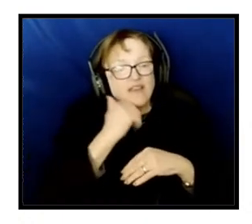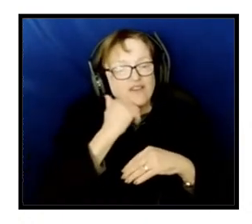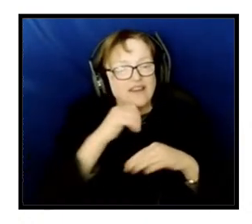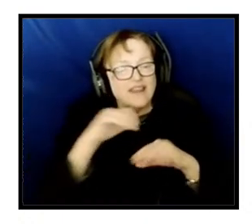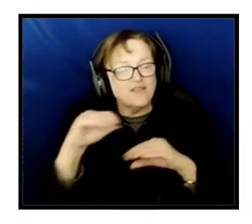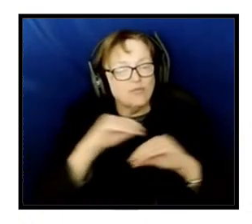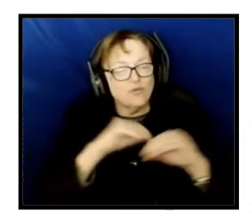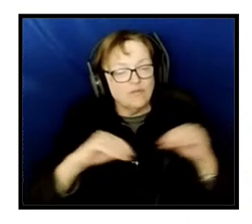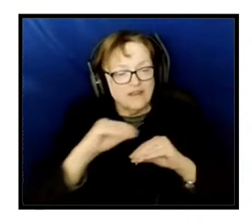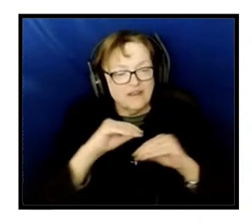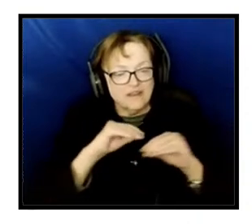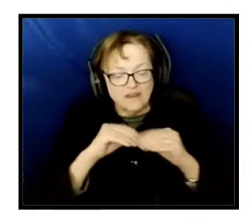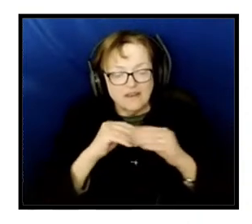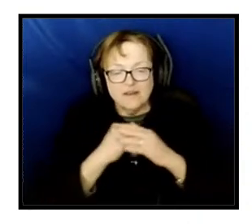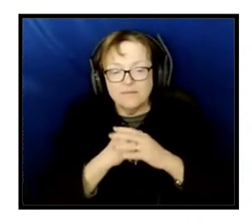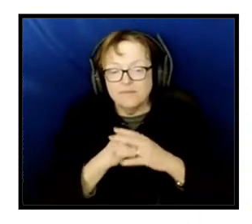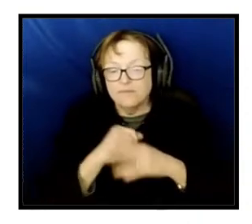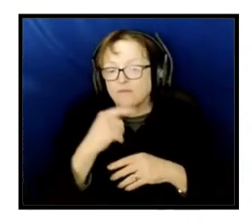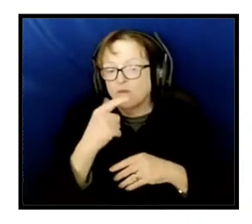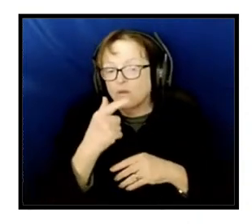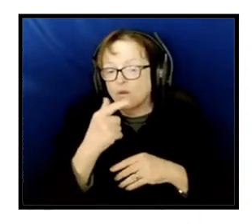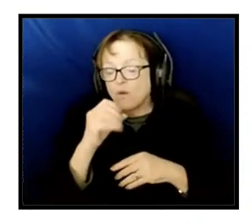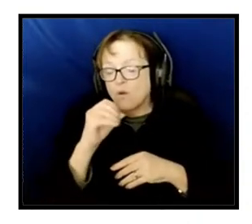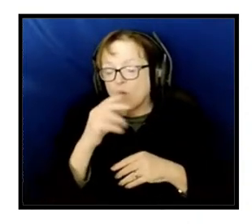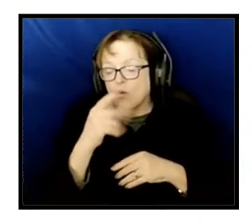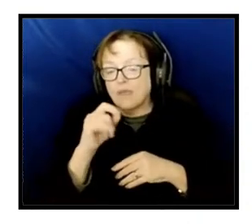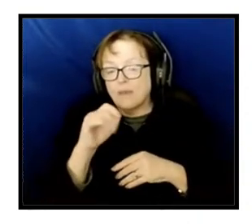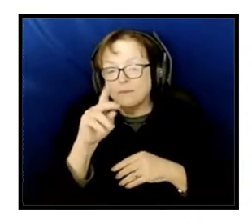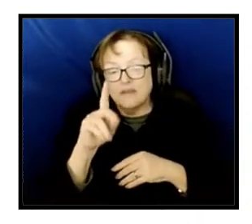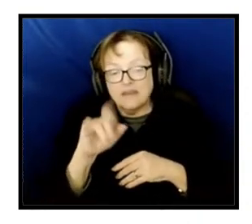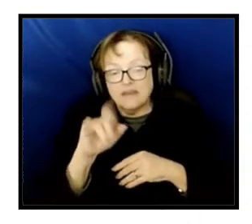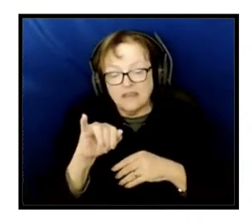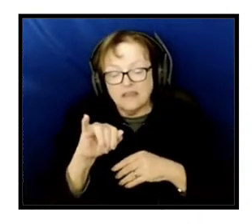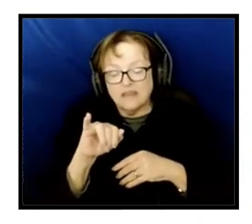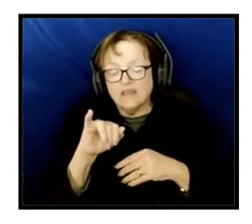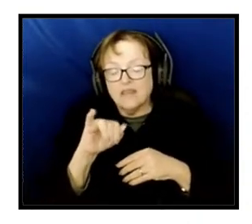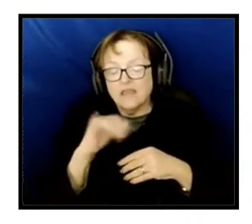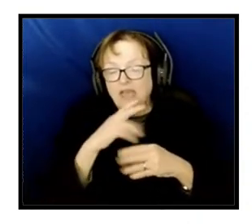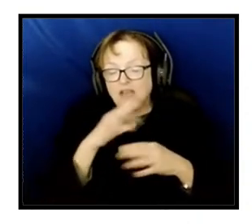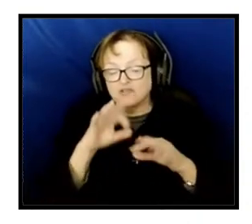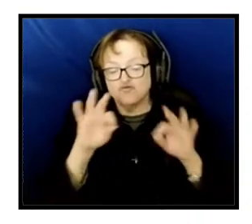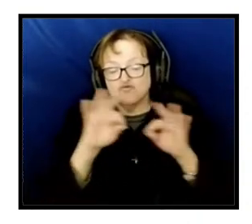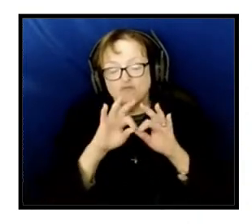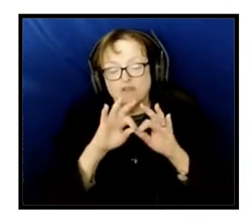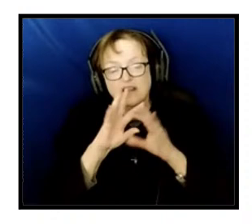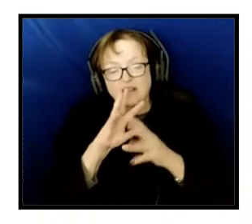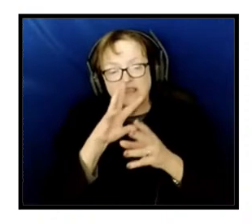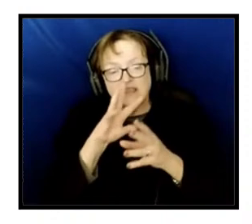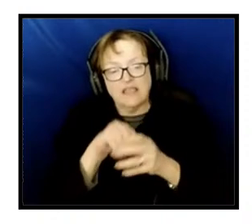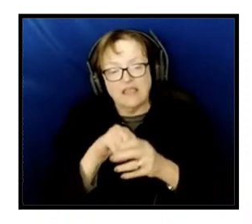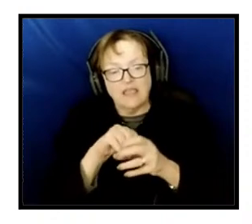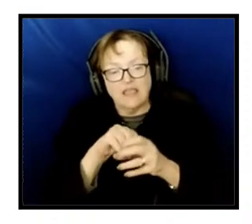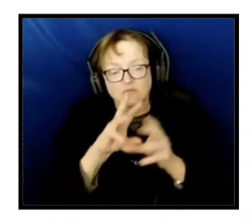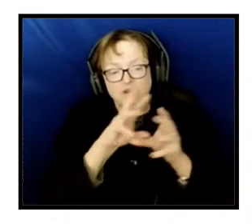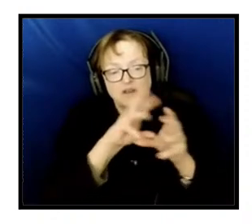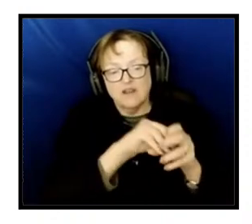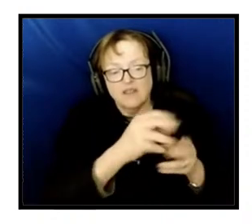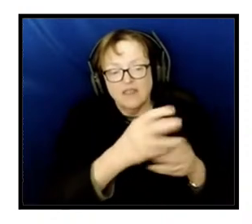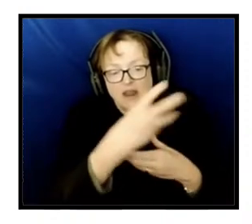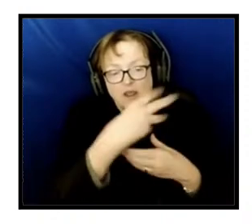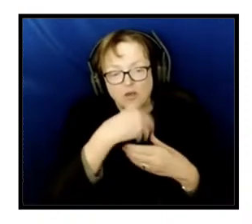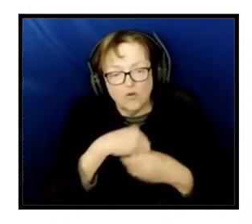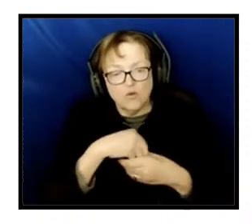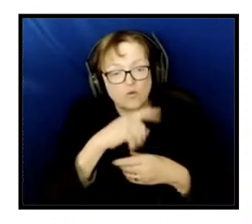movement. Ogemdi aims to incite critical engagement with embodied Black history